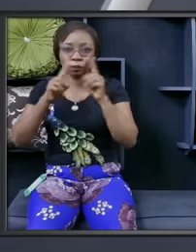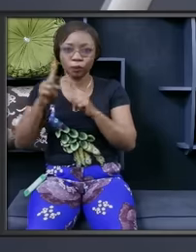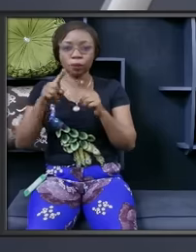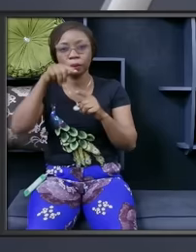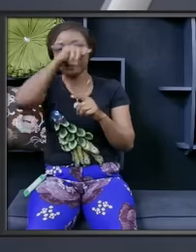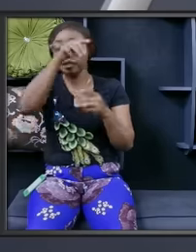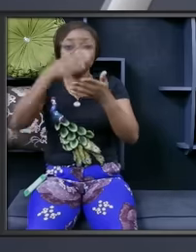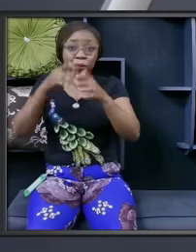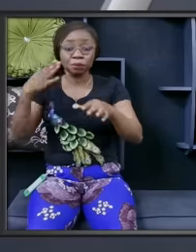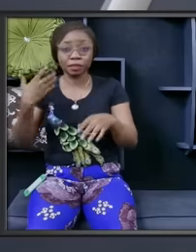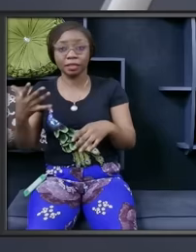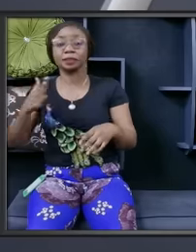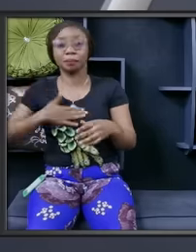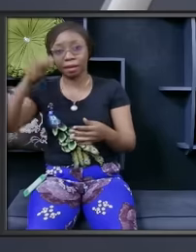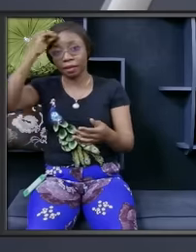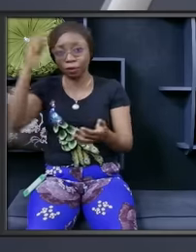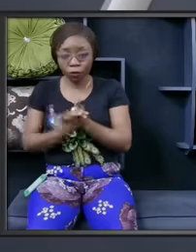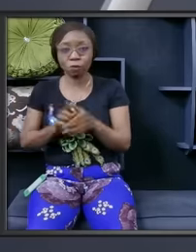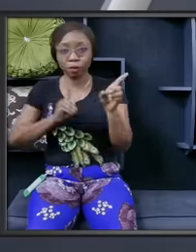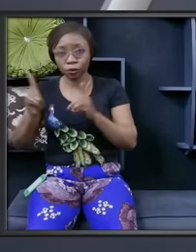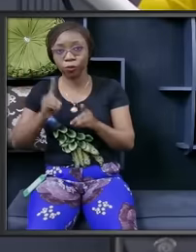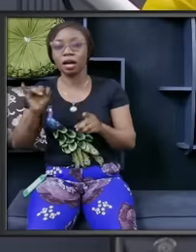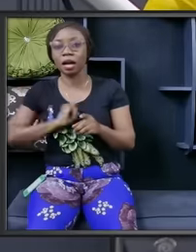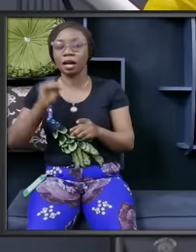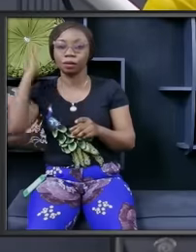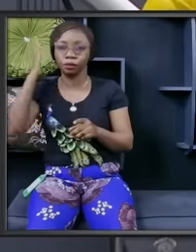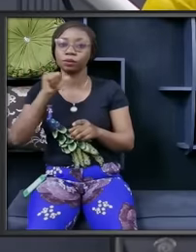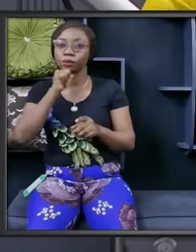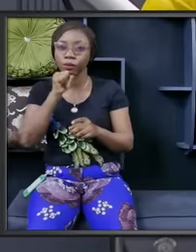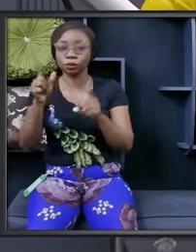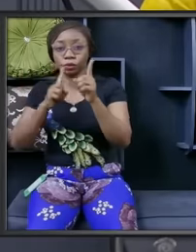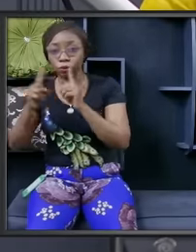husband they do where I no go talk for camera. Mm. He no good make I come for